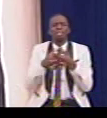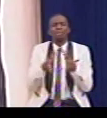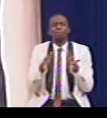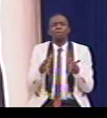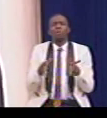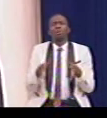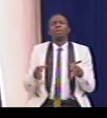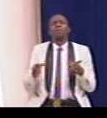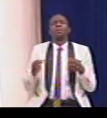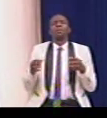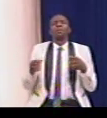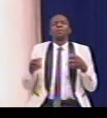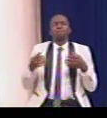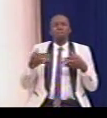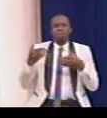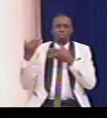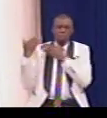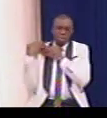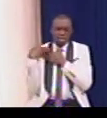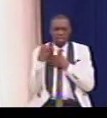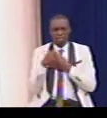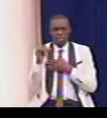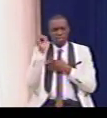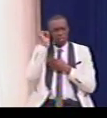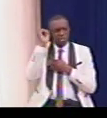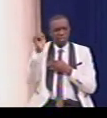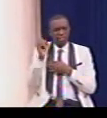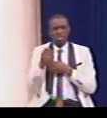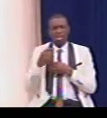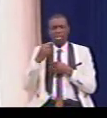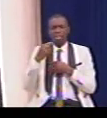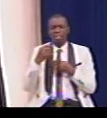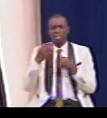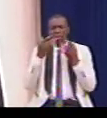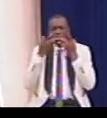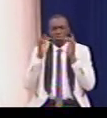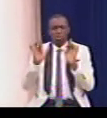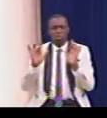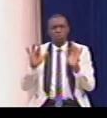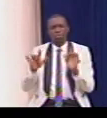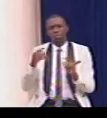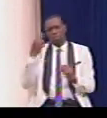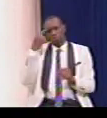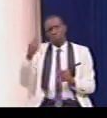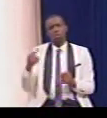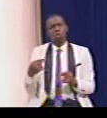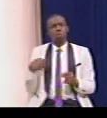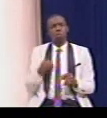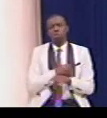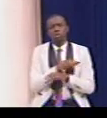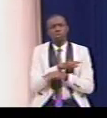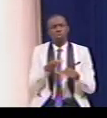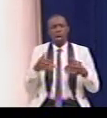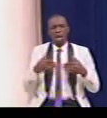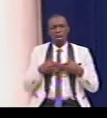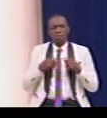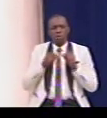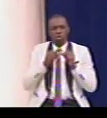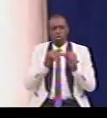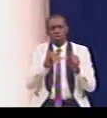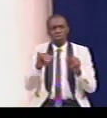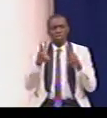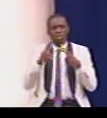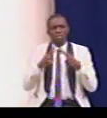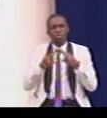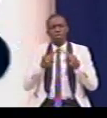from here we have no continuing City but we seek one to come he paid the